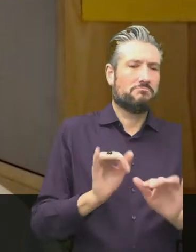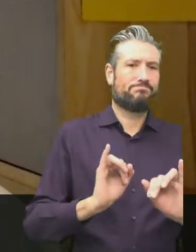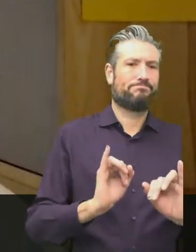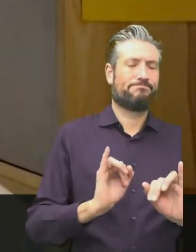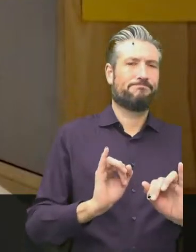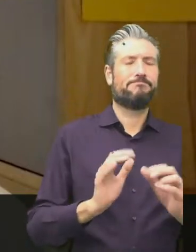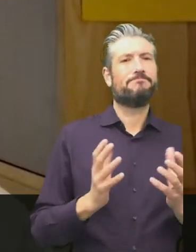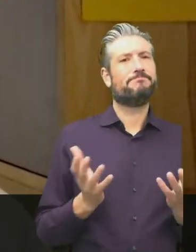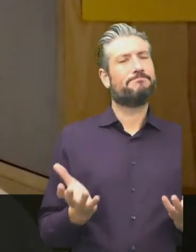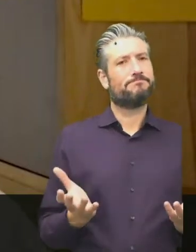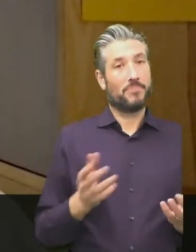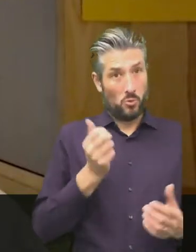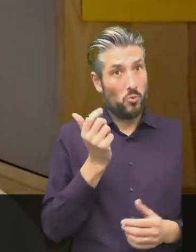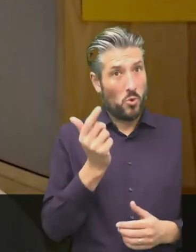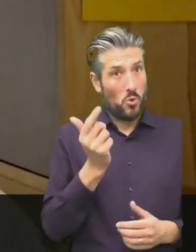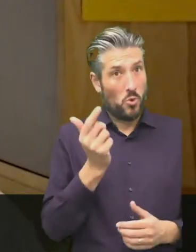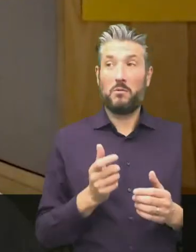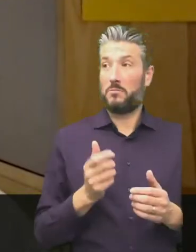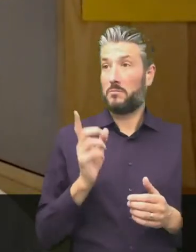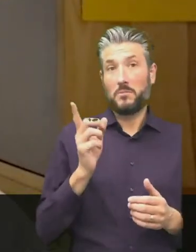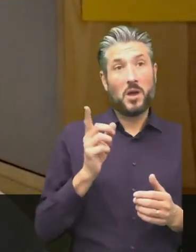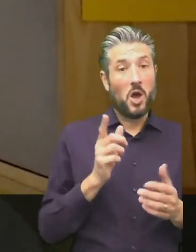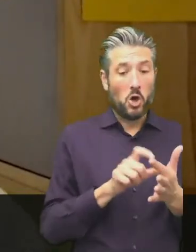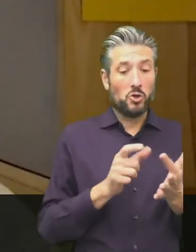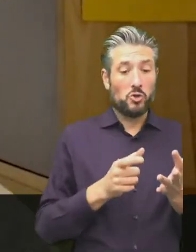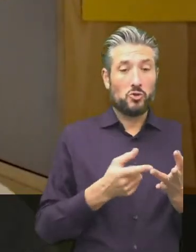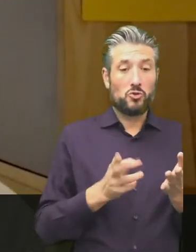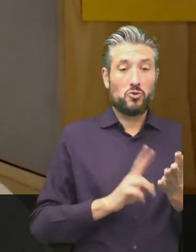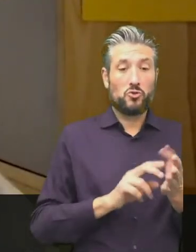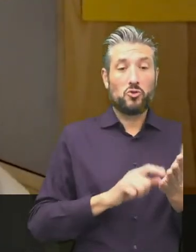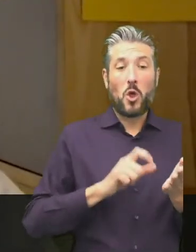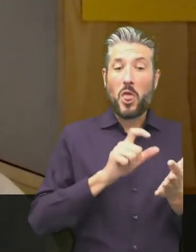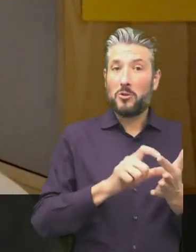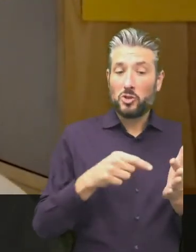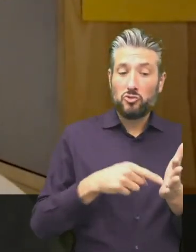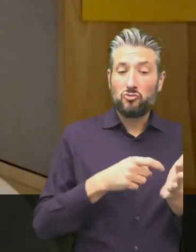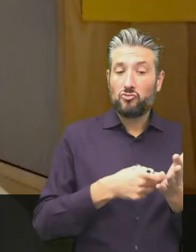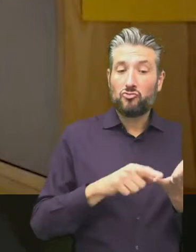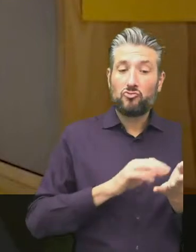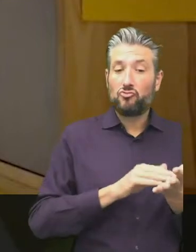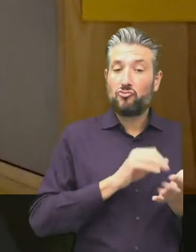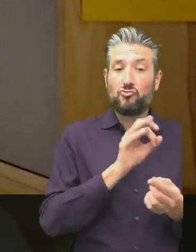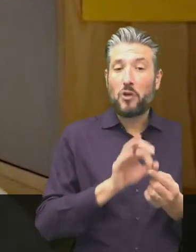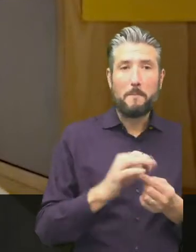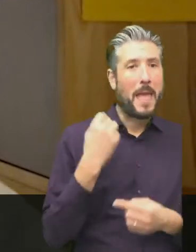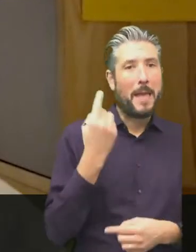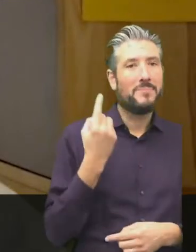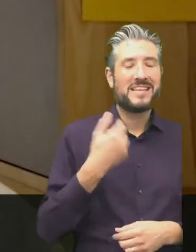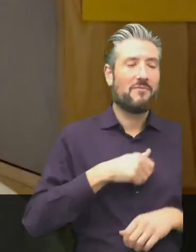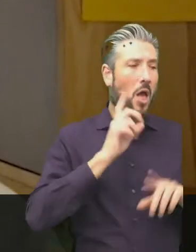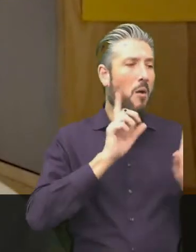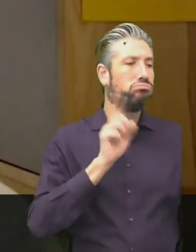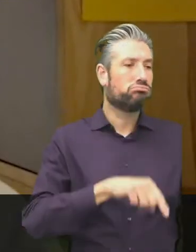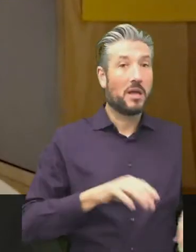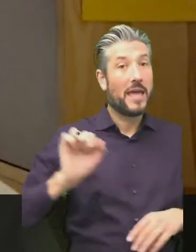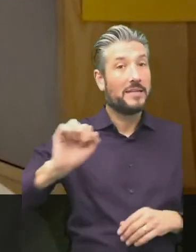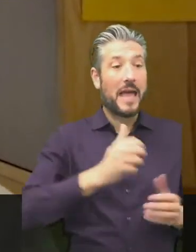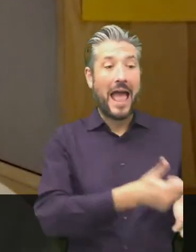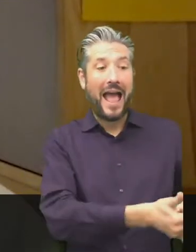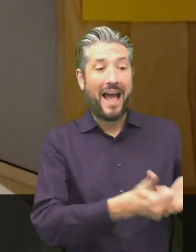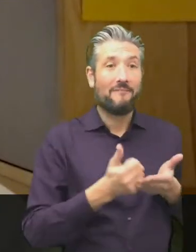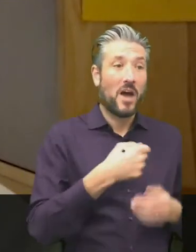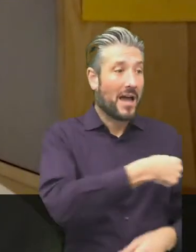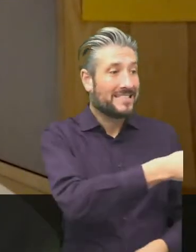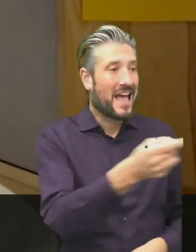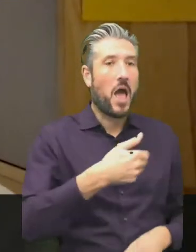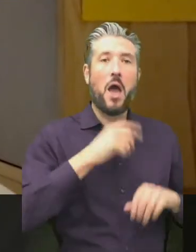Donald Trump, he's refused to listen to his own advisors who are calling for him to wake